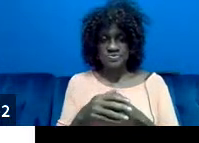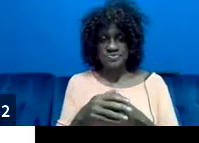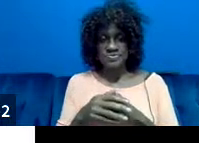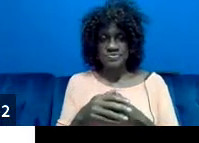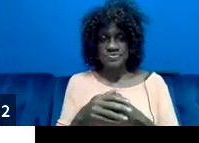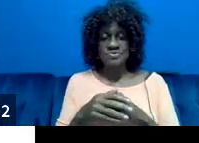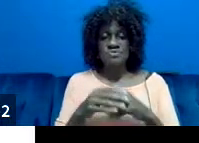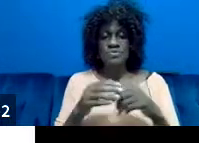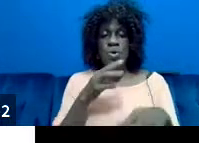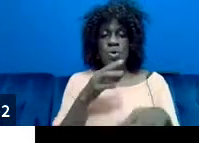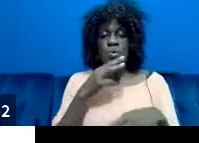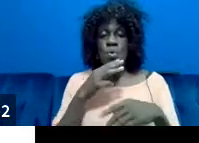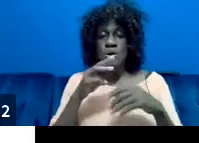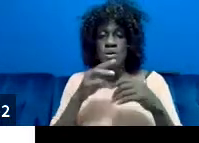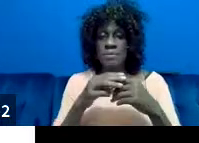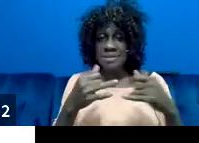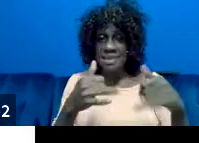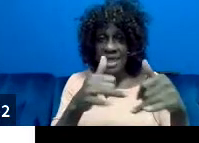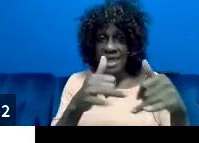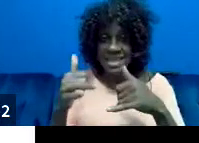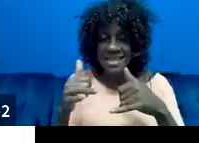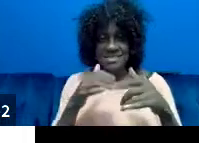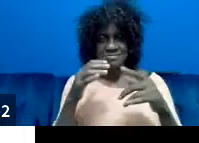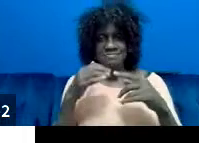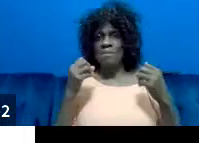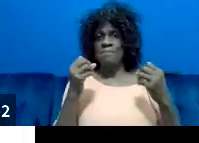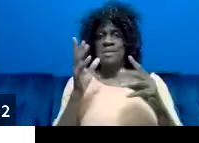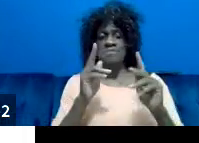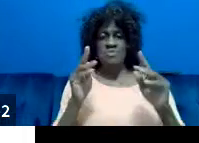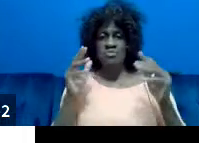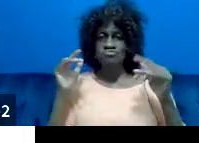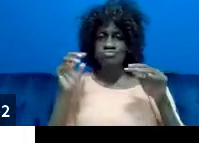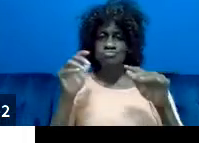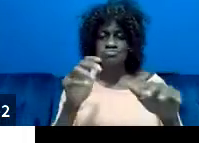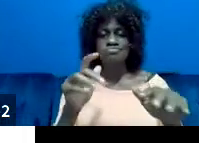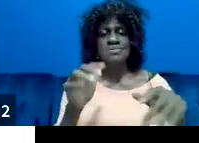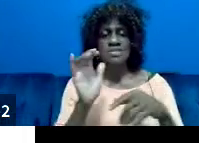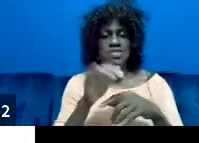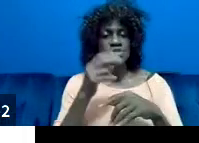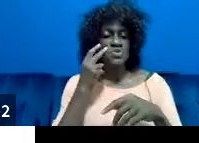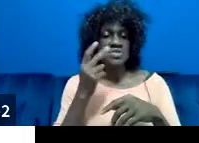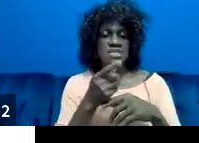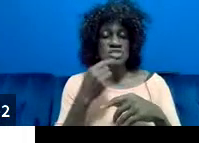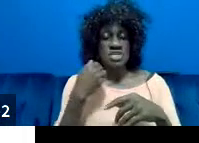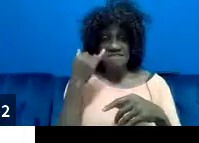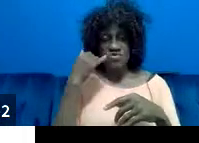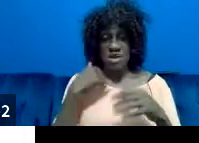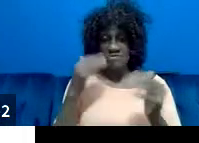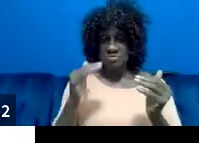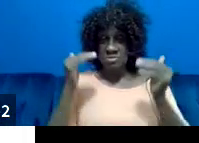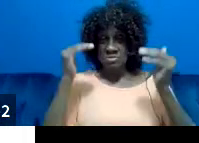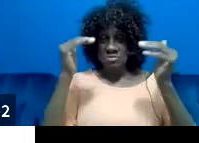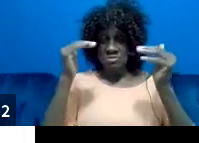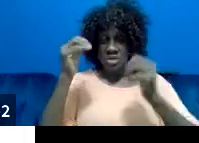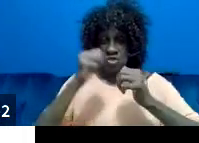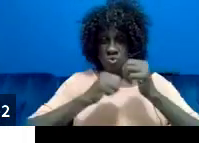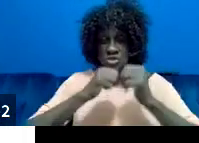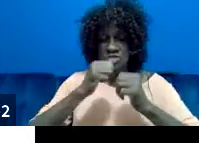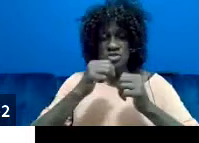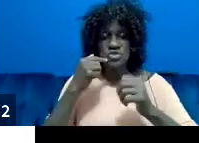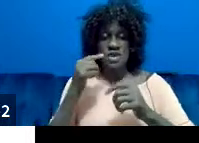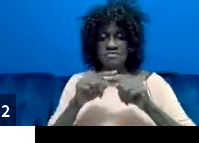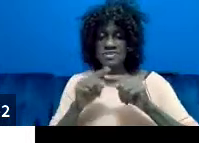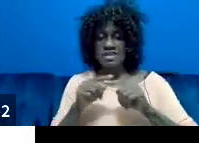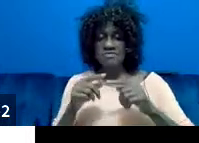Water play components are real popular. We're looking at ground level and elevated play components. And so if you have an elevated structure that has multiple elevated